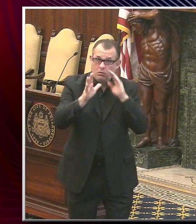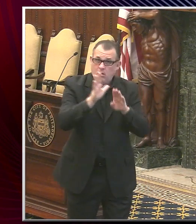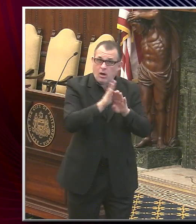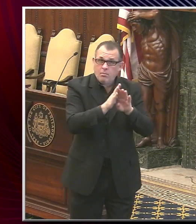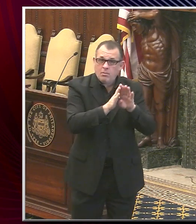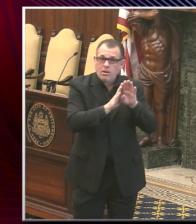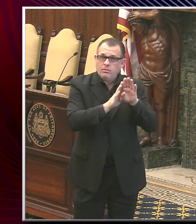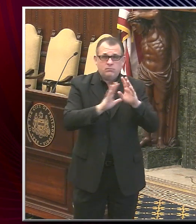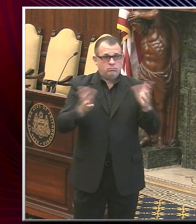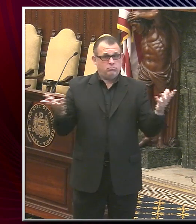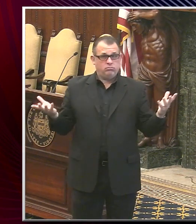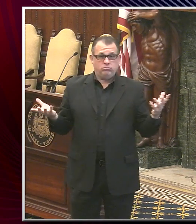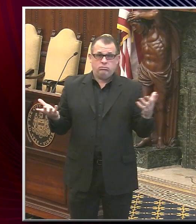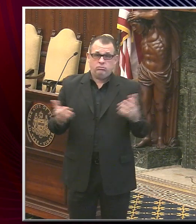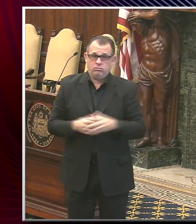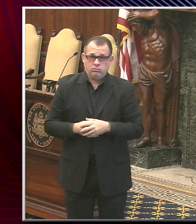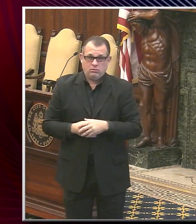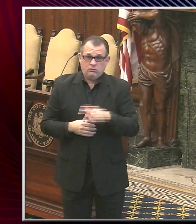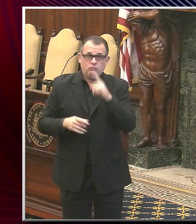same spot next year.